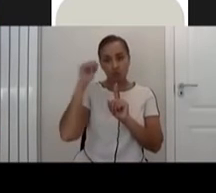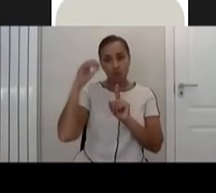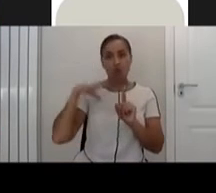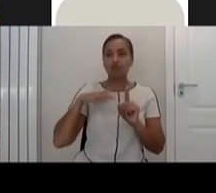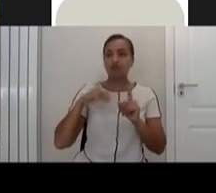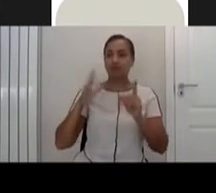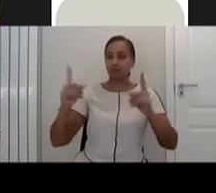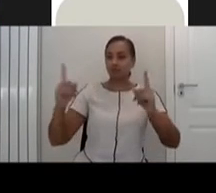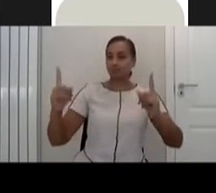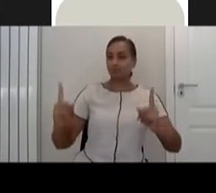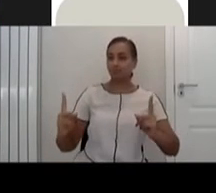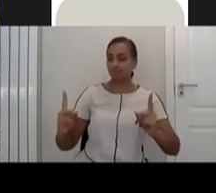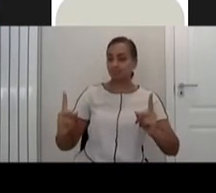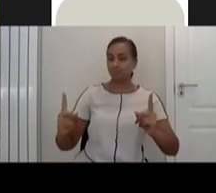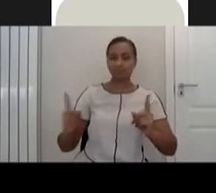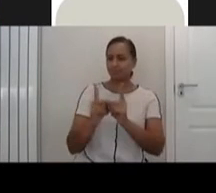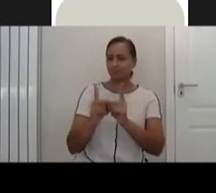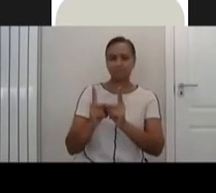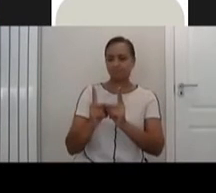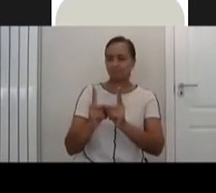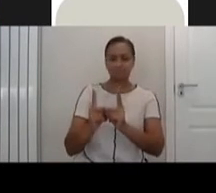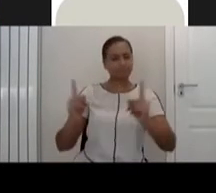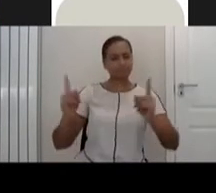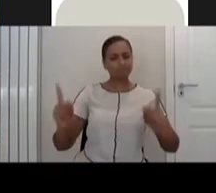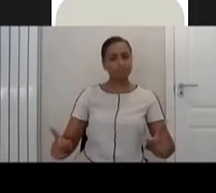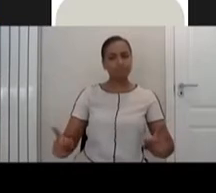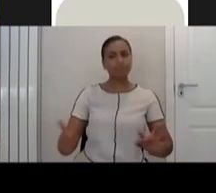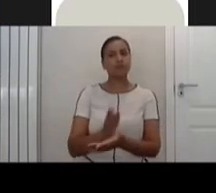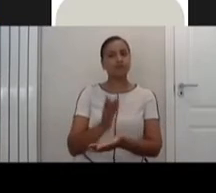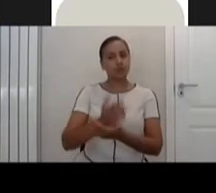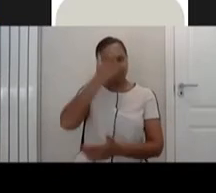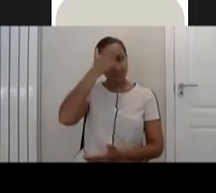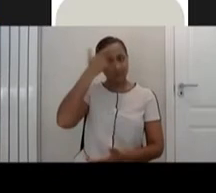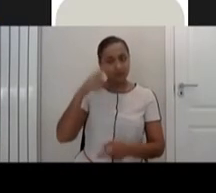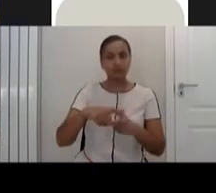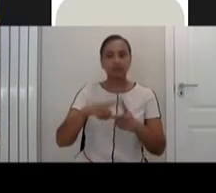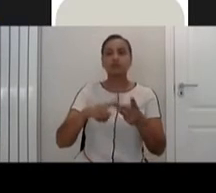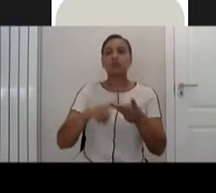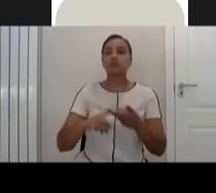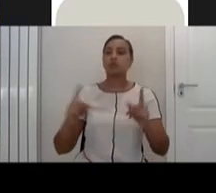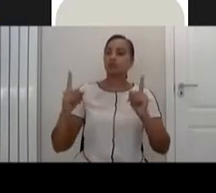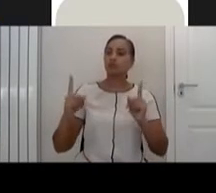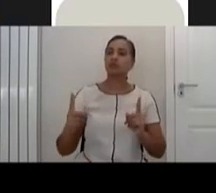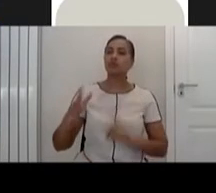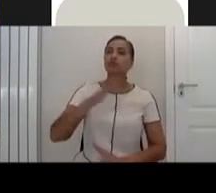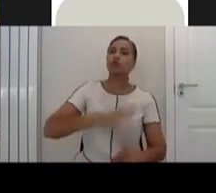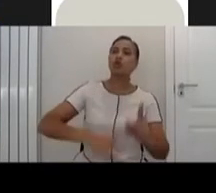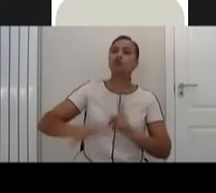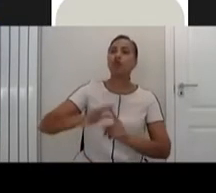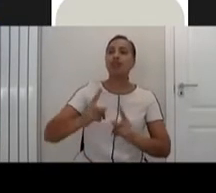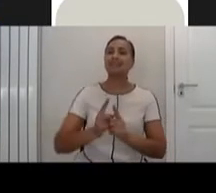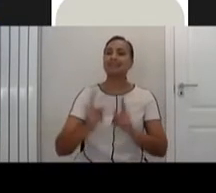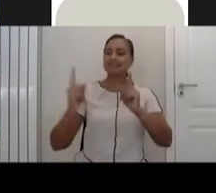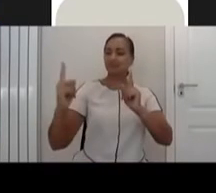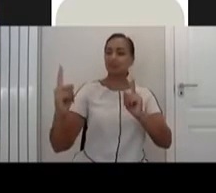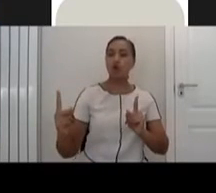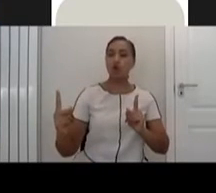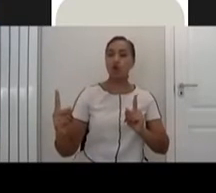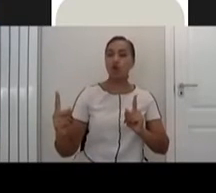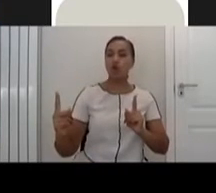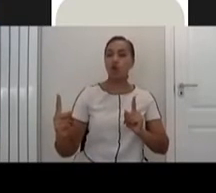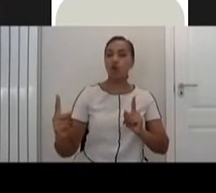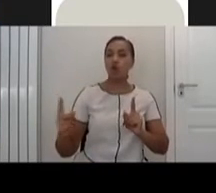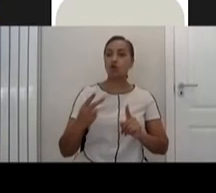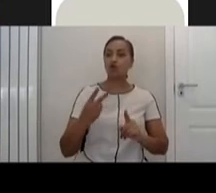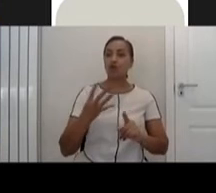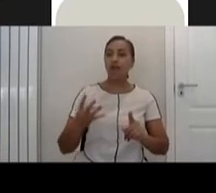to enforce it and make sure that people understand what it actually means, and that social distancing, it means all the time. So we